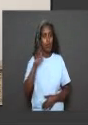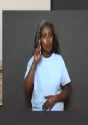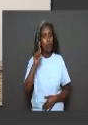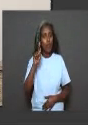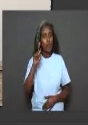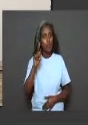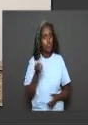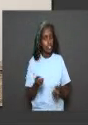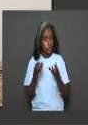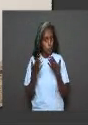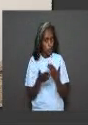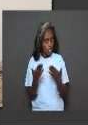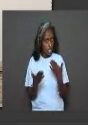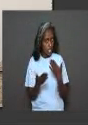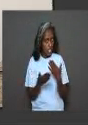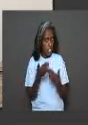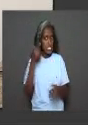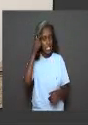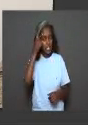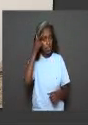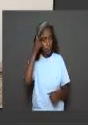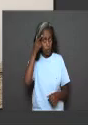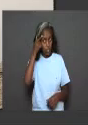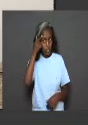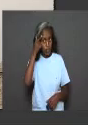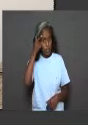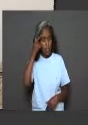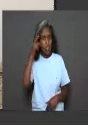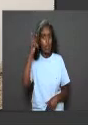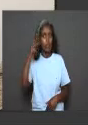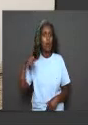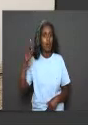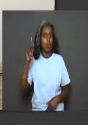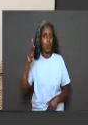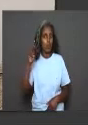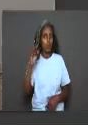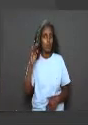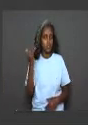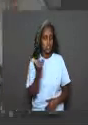the most easily recognizable parabolic shapes.